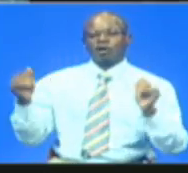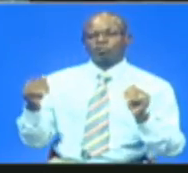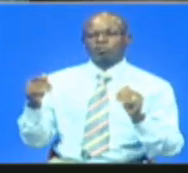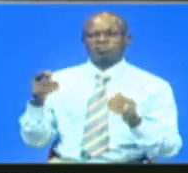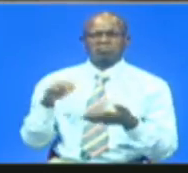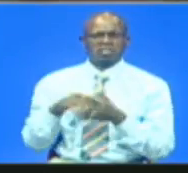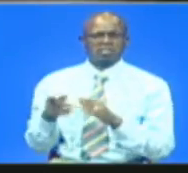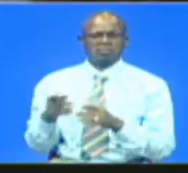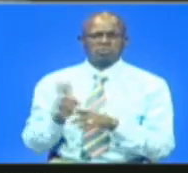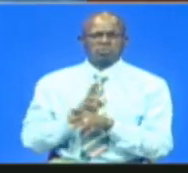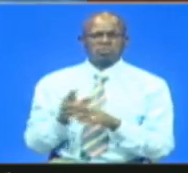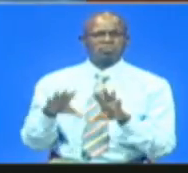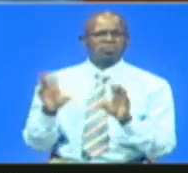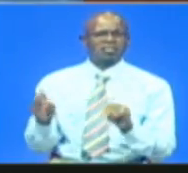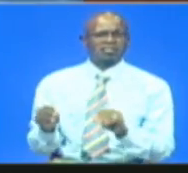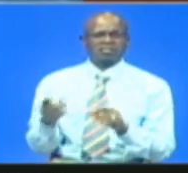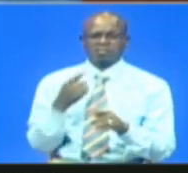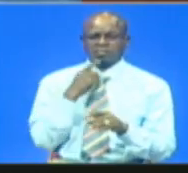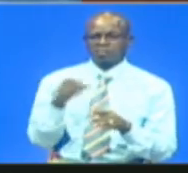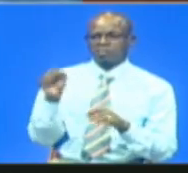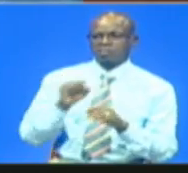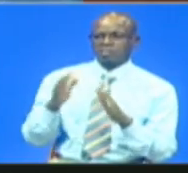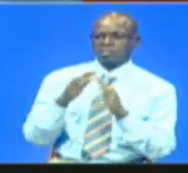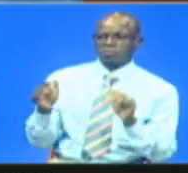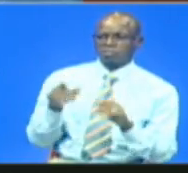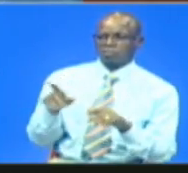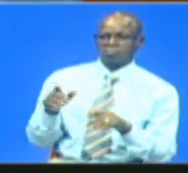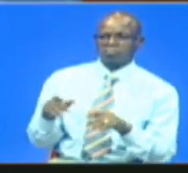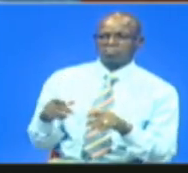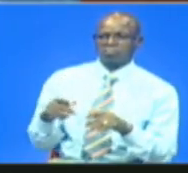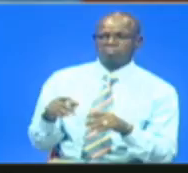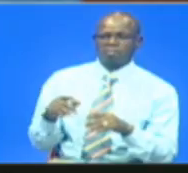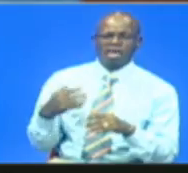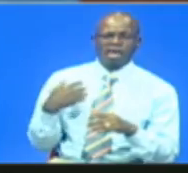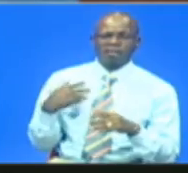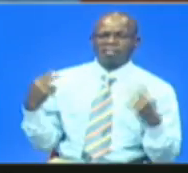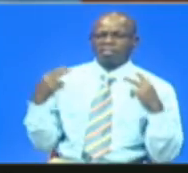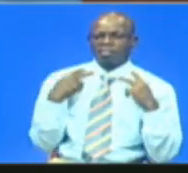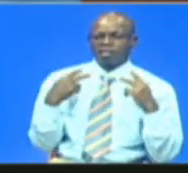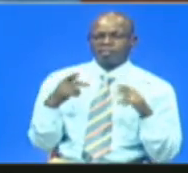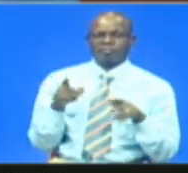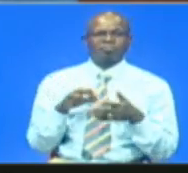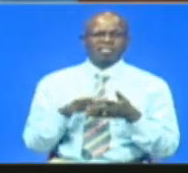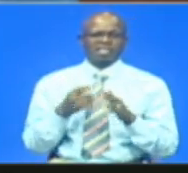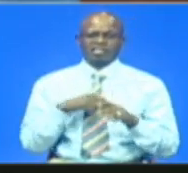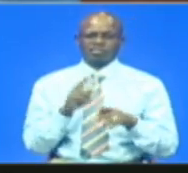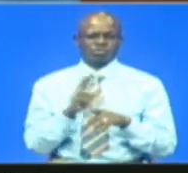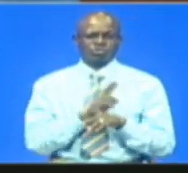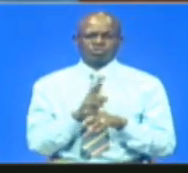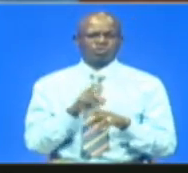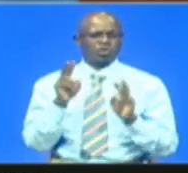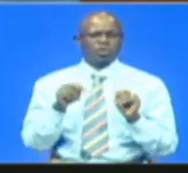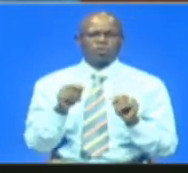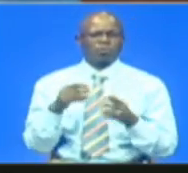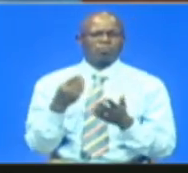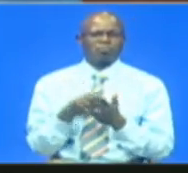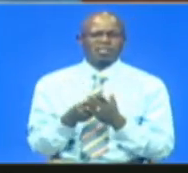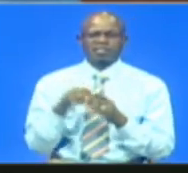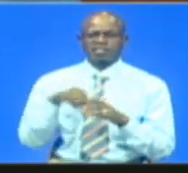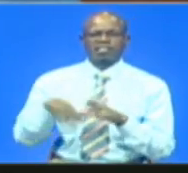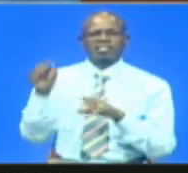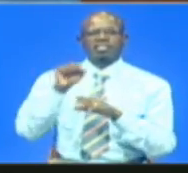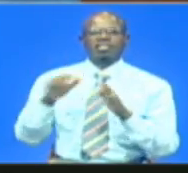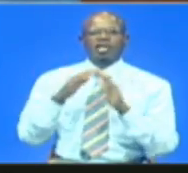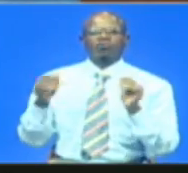state house is strained. We have not spent any money in state house or Southern Sudan or free